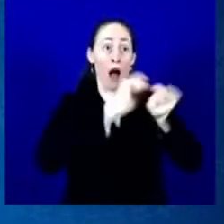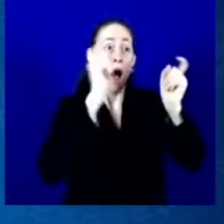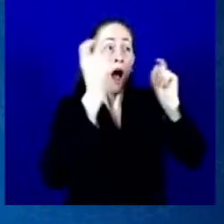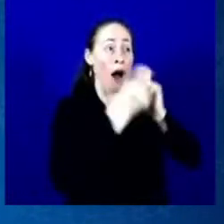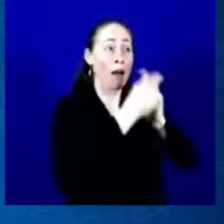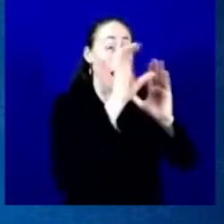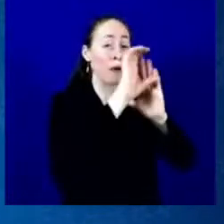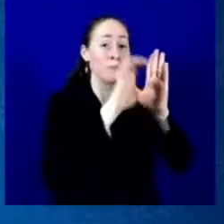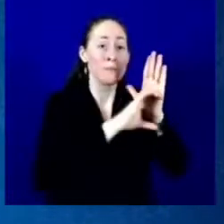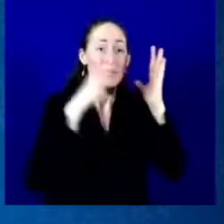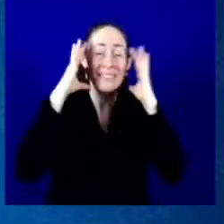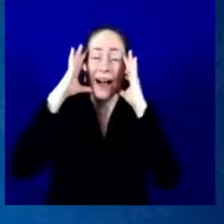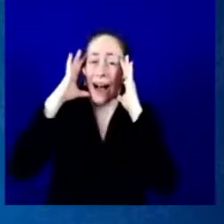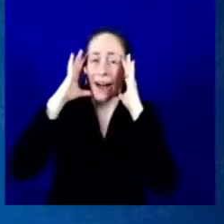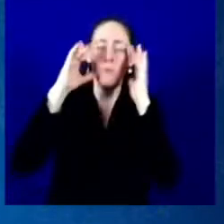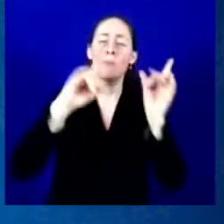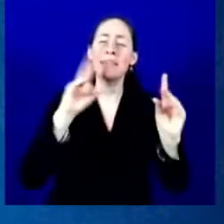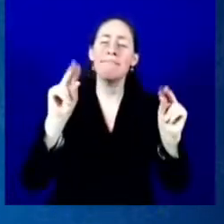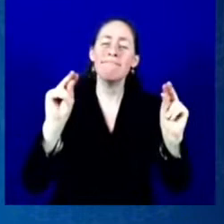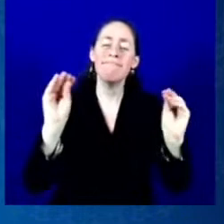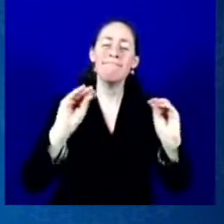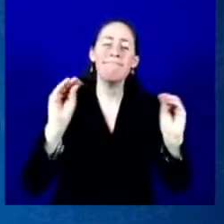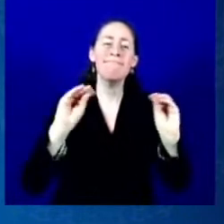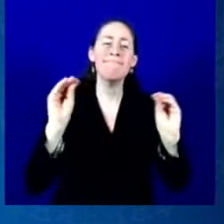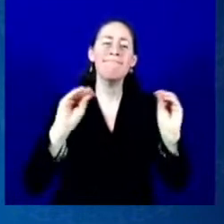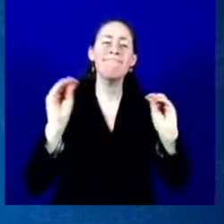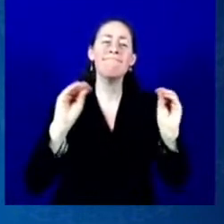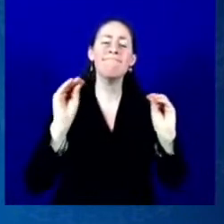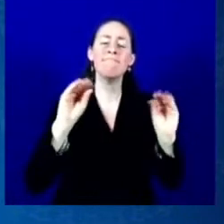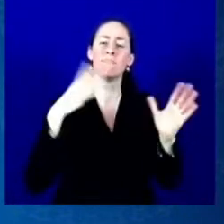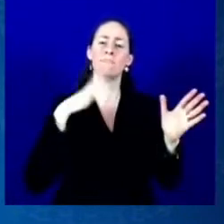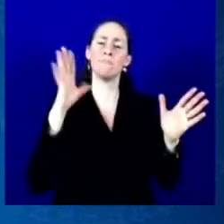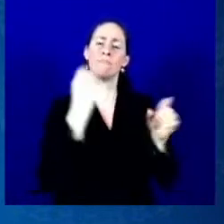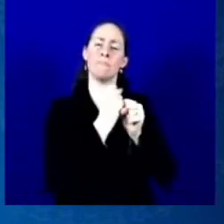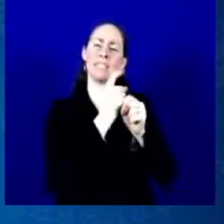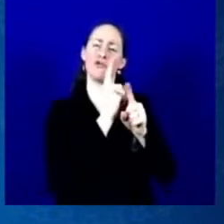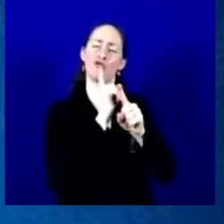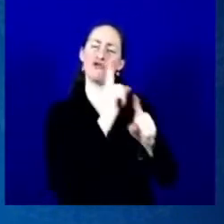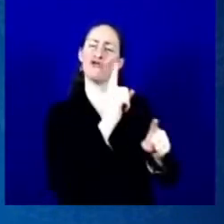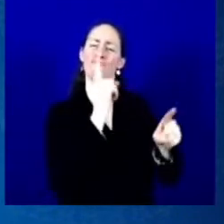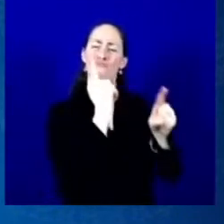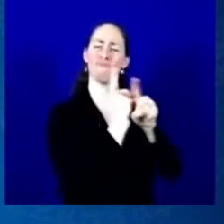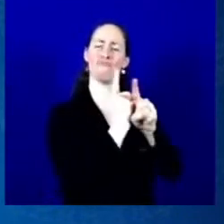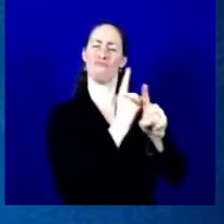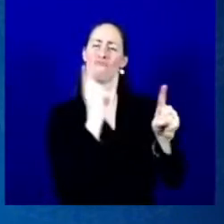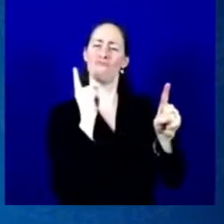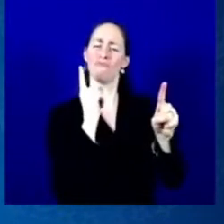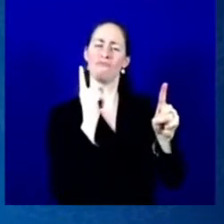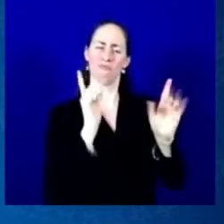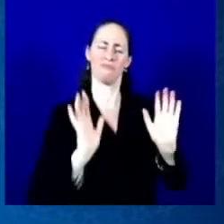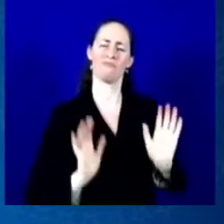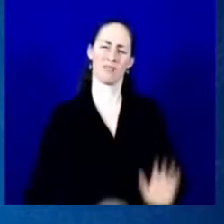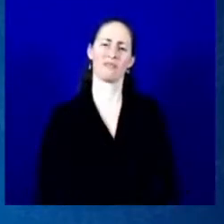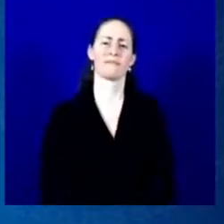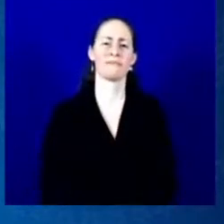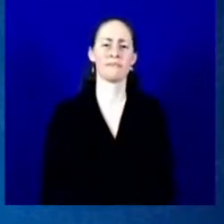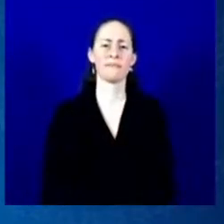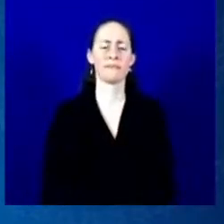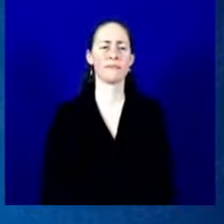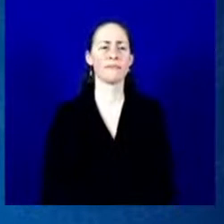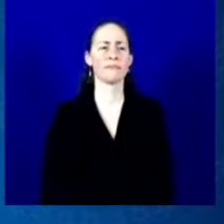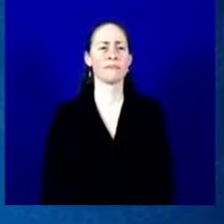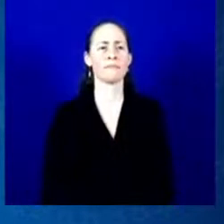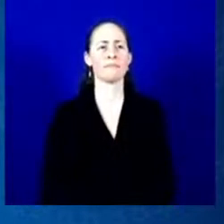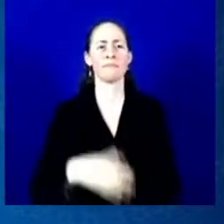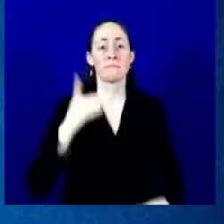We're being reasonable. I think this is not a Democrat or Republican issue. I think it's an American issue. And here's what else we